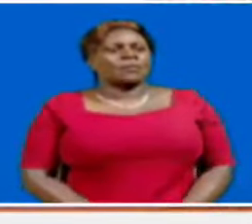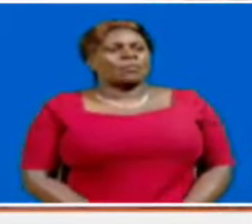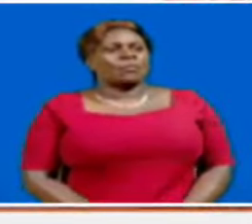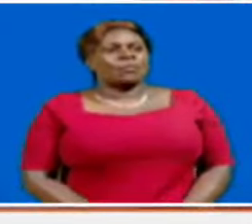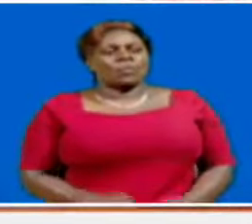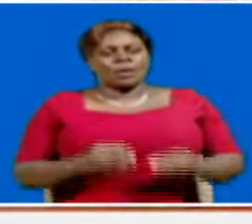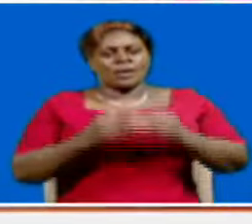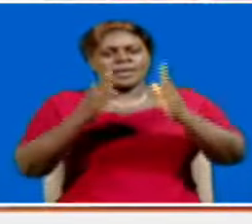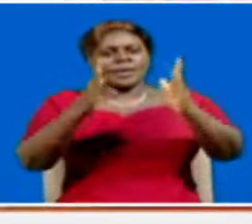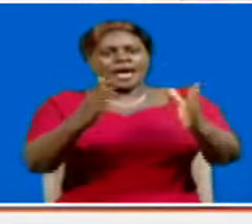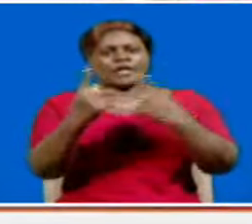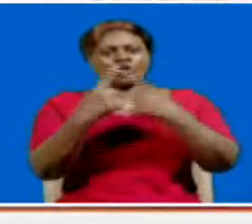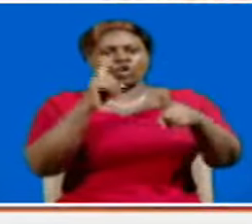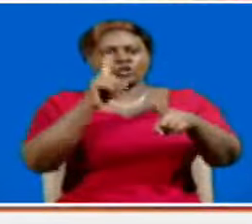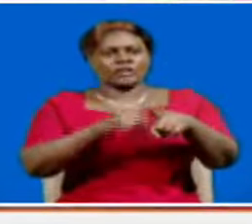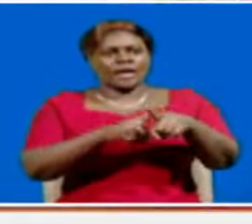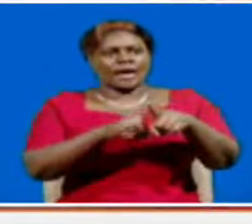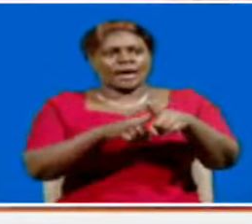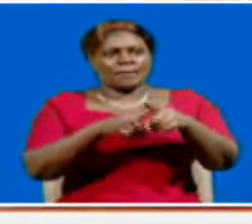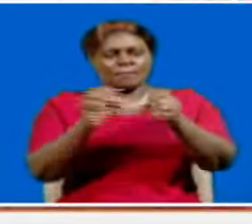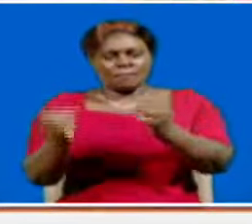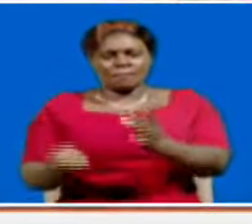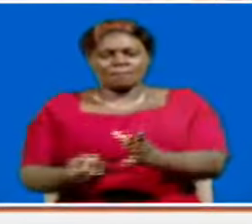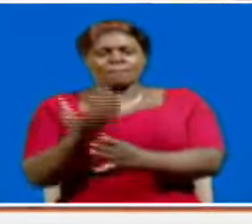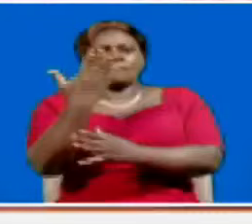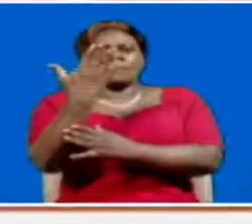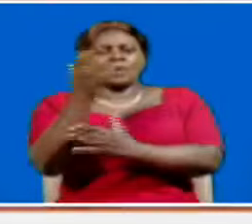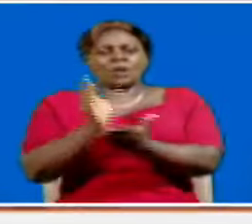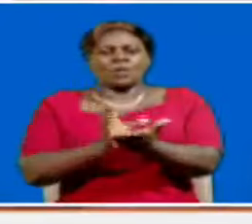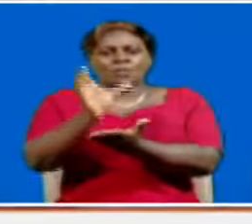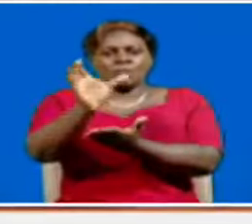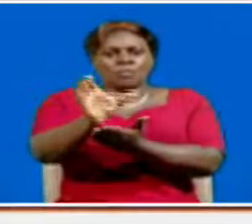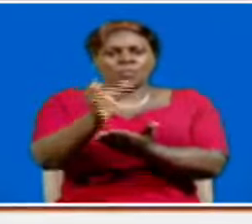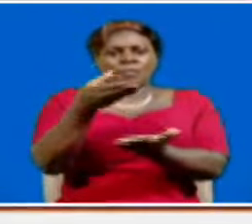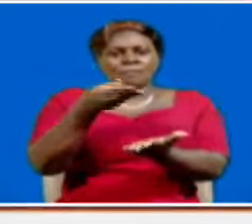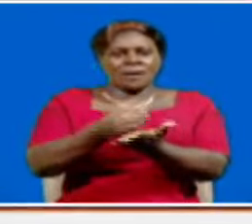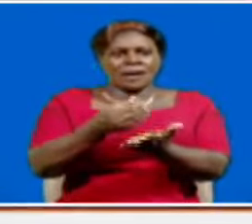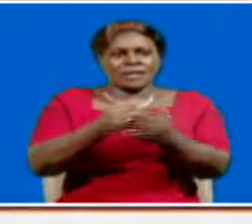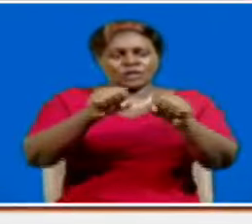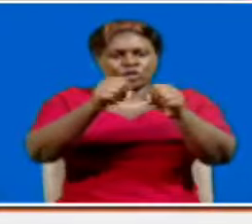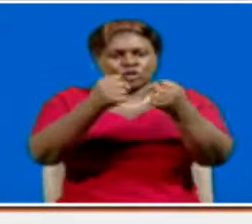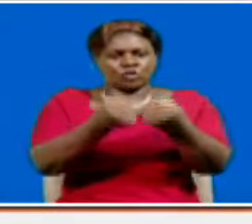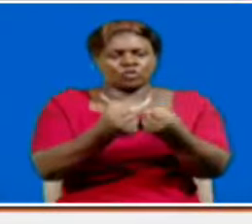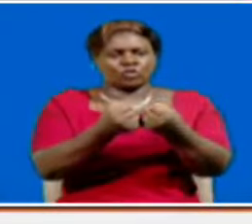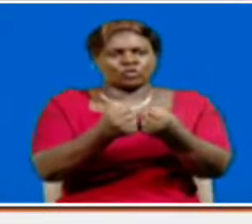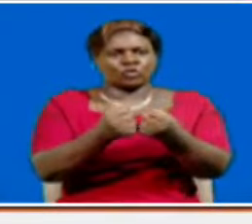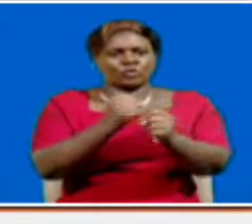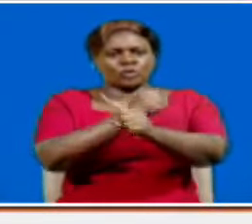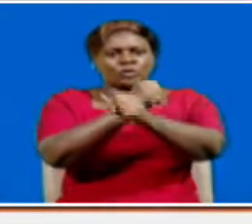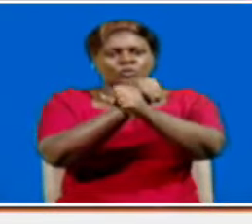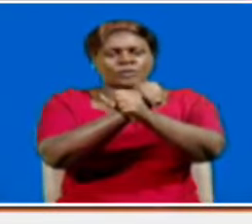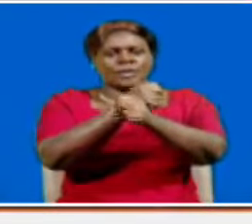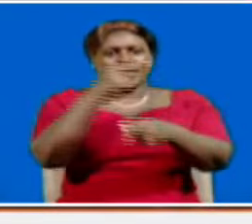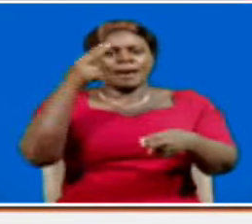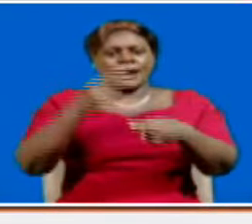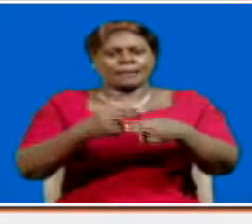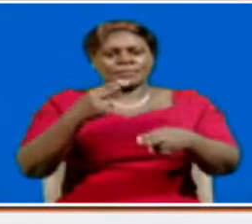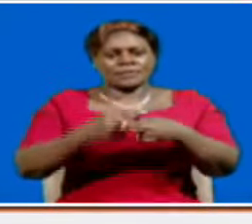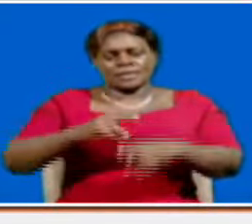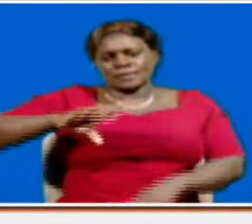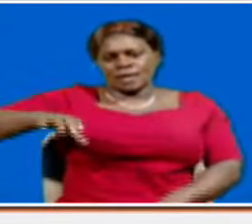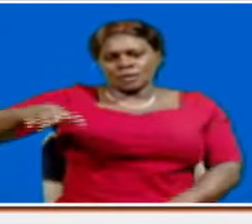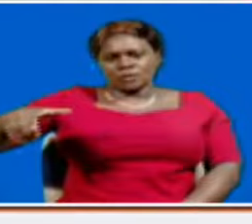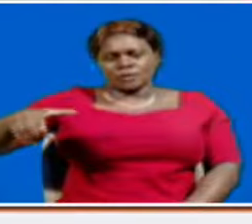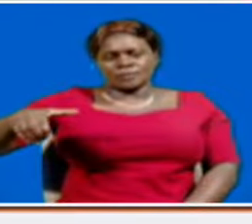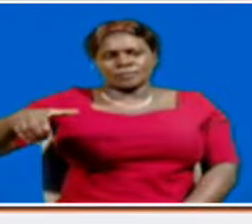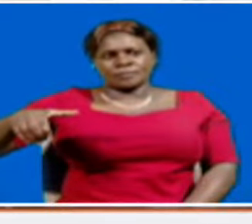The leaders who spoke during the launching and disbursement of bursary fund and social security in encapsulated constituents in the county of